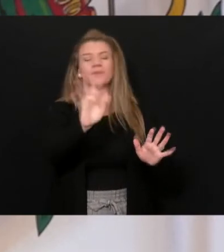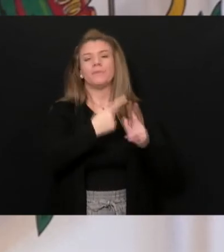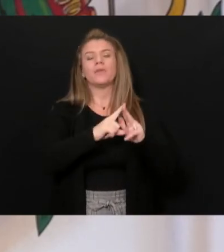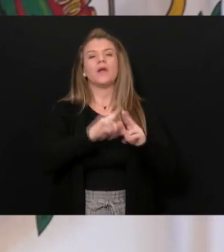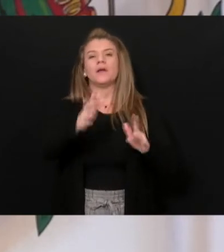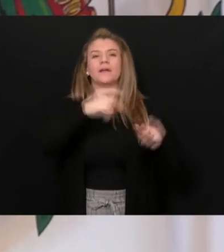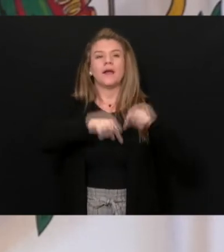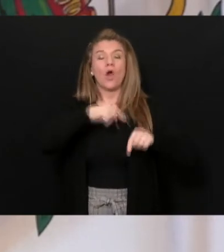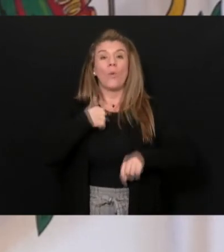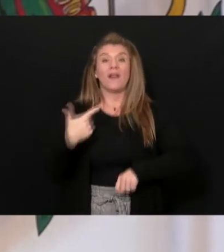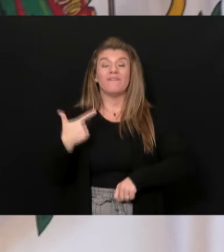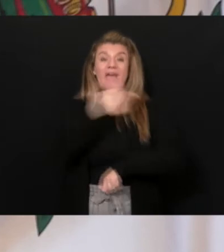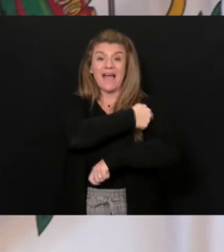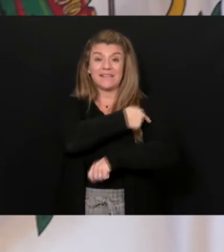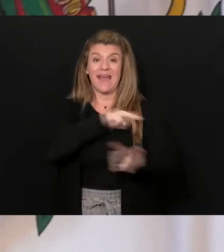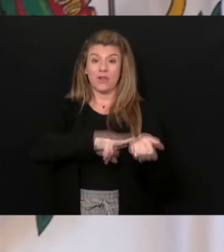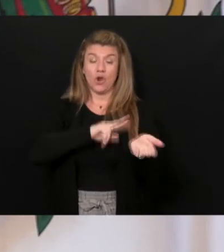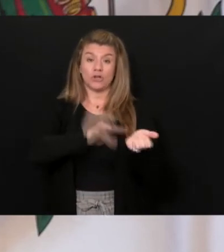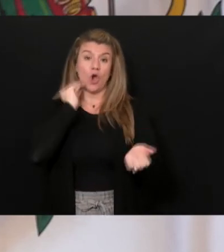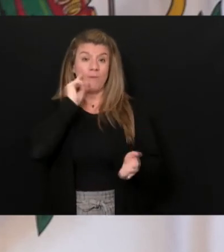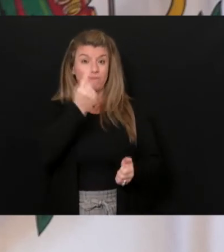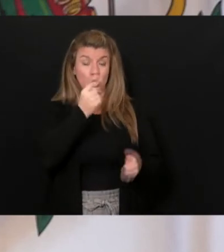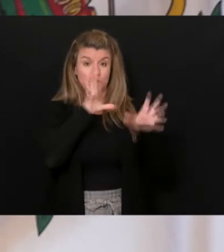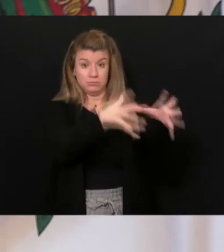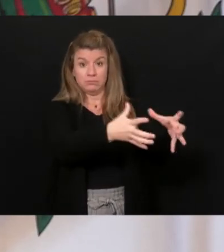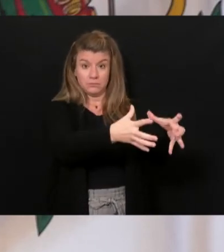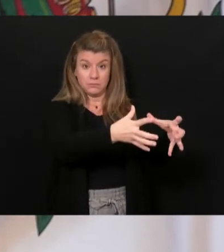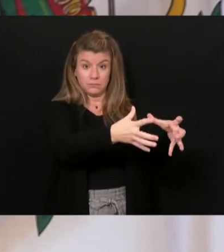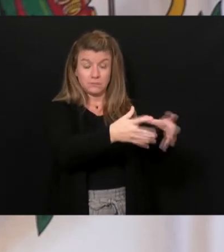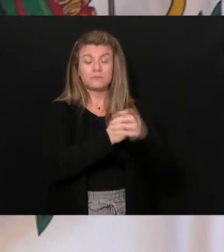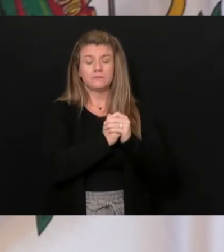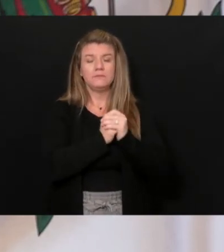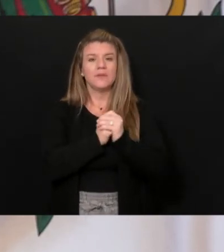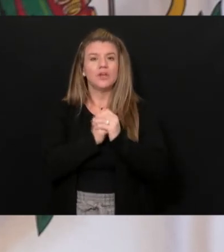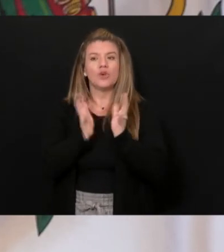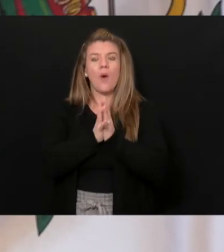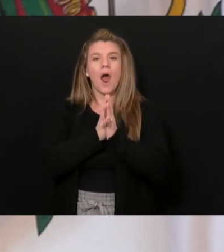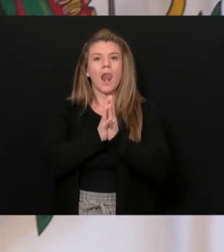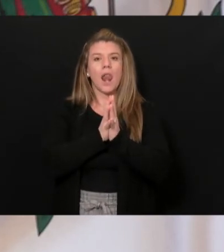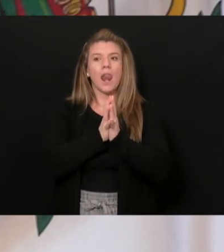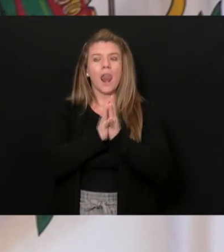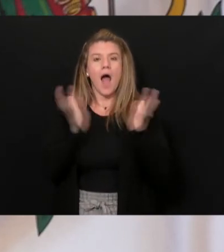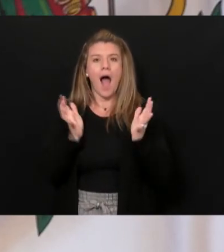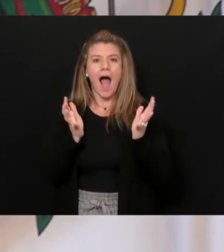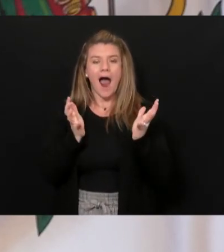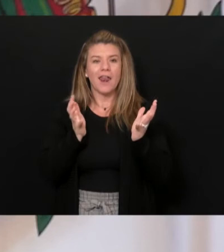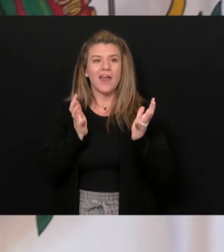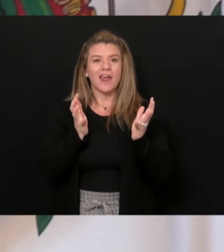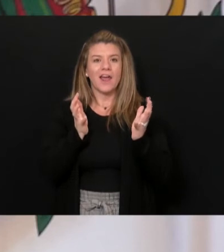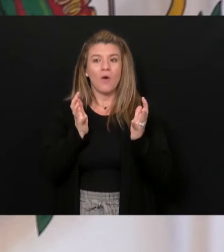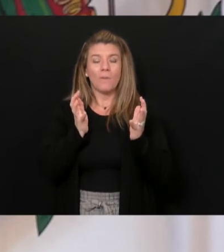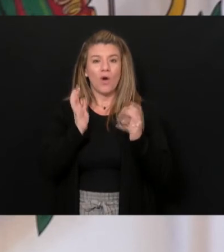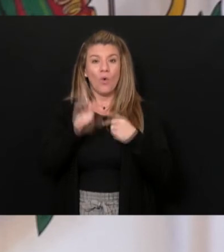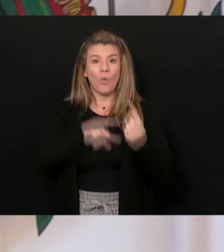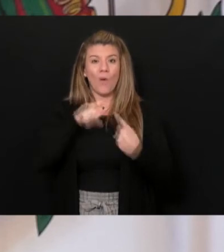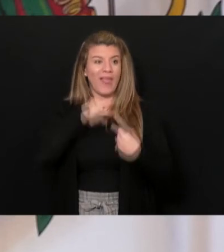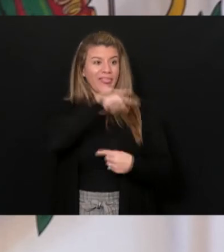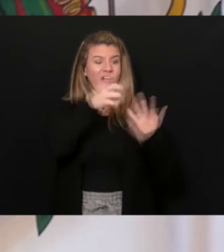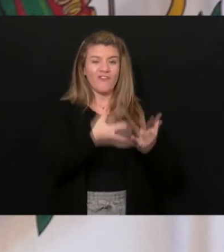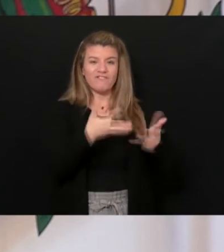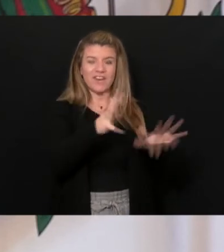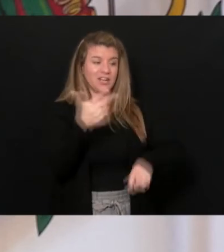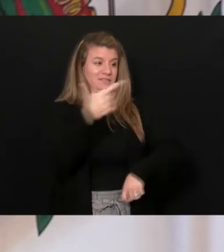homes. Once we've done that and everything, a lot of the testing that they have on site and everything can be moved over